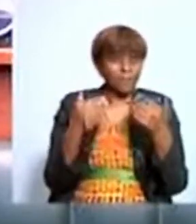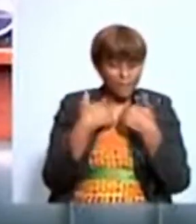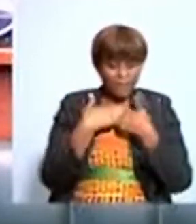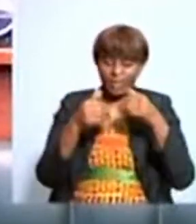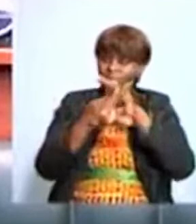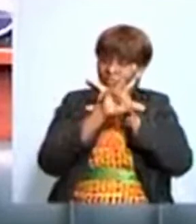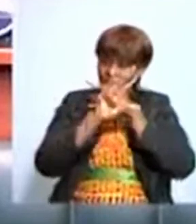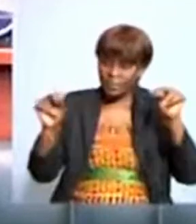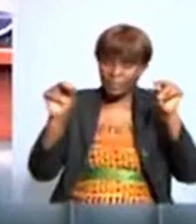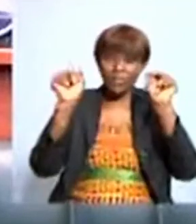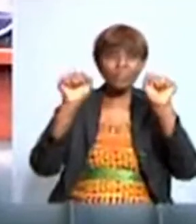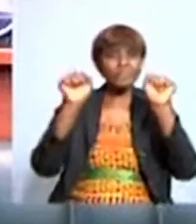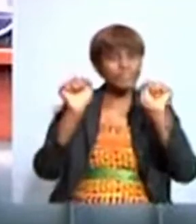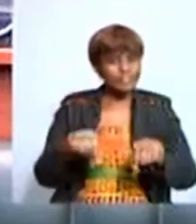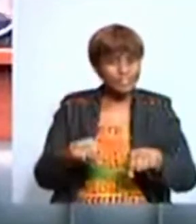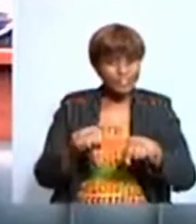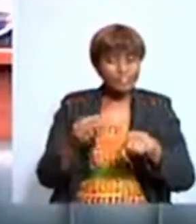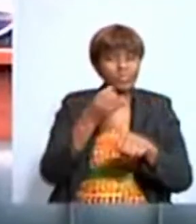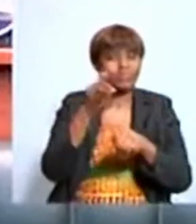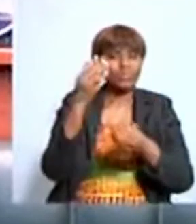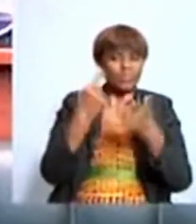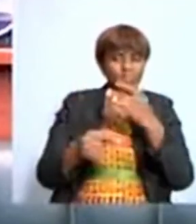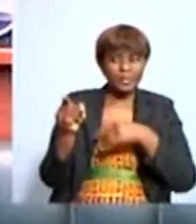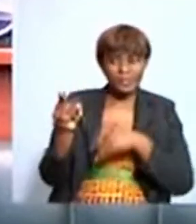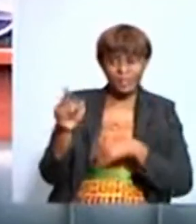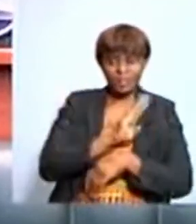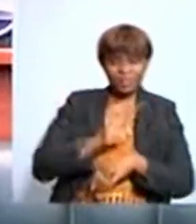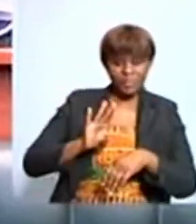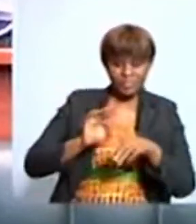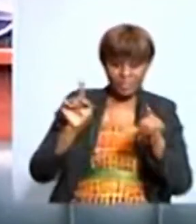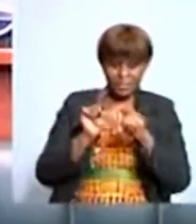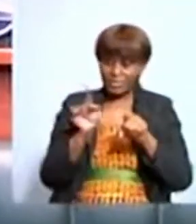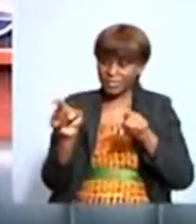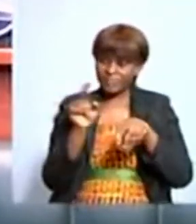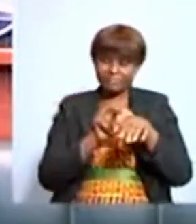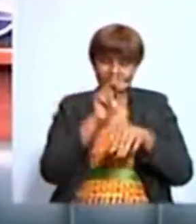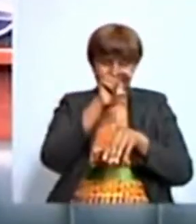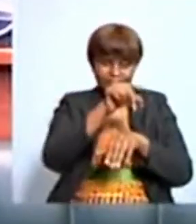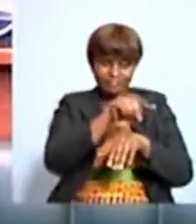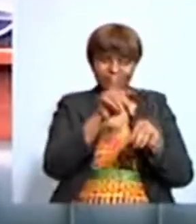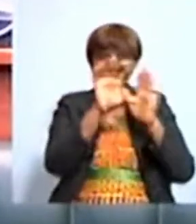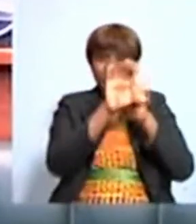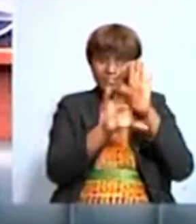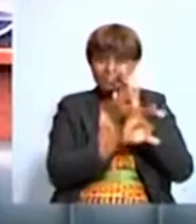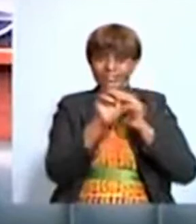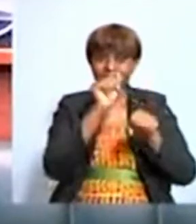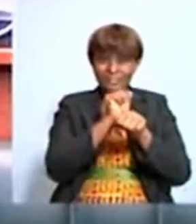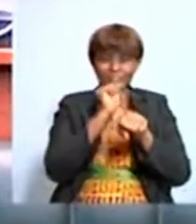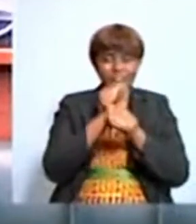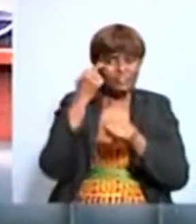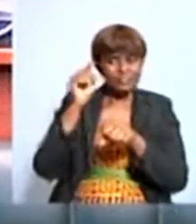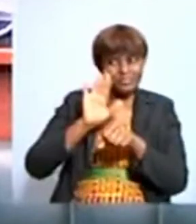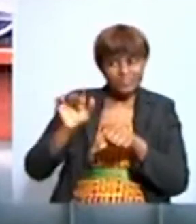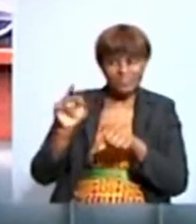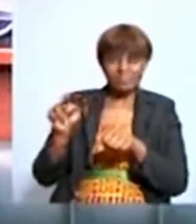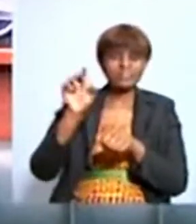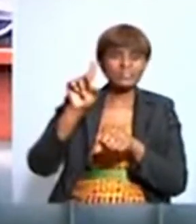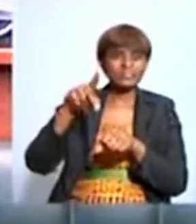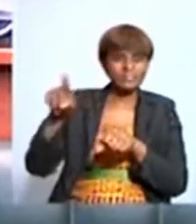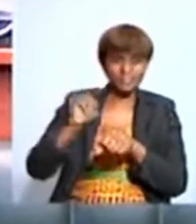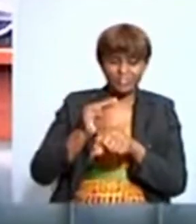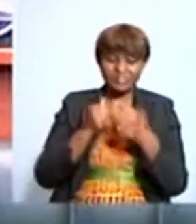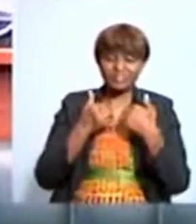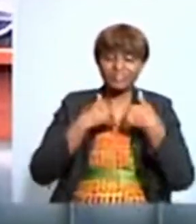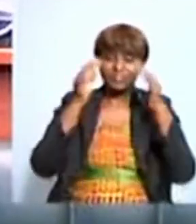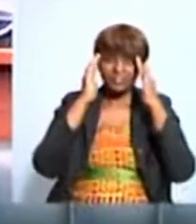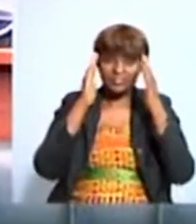no possibility of the board usurping the constitutional functions of the DPP. We have attended